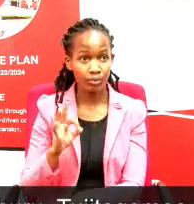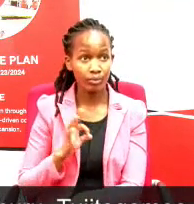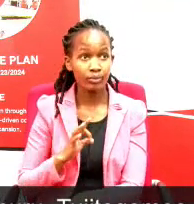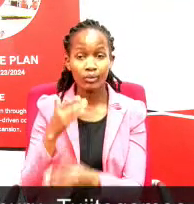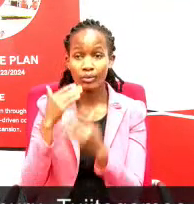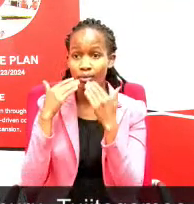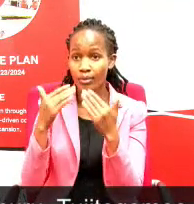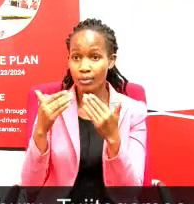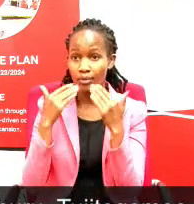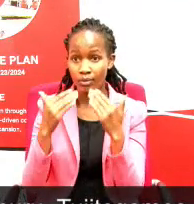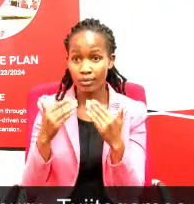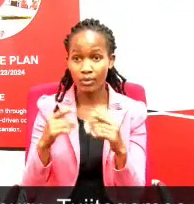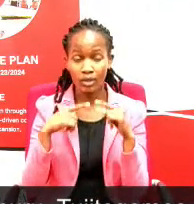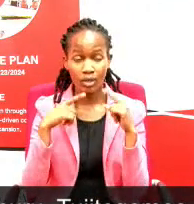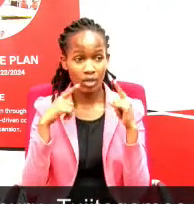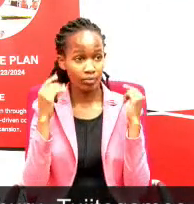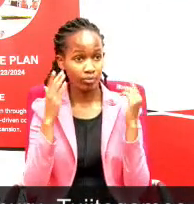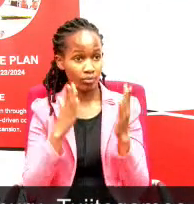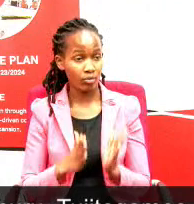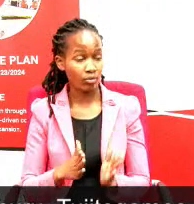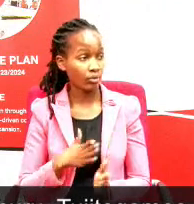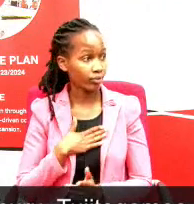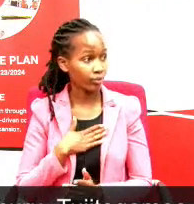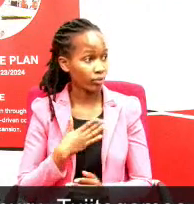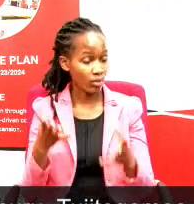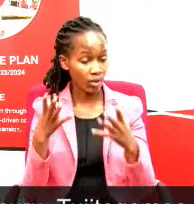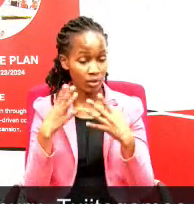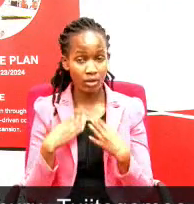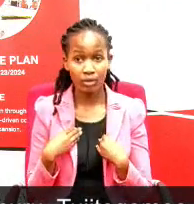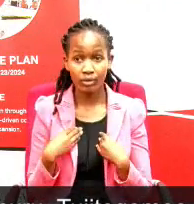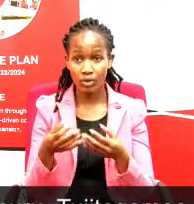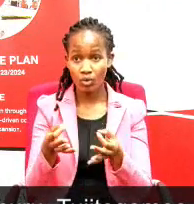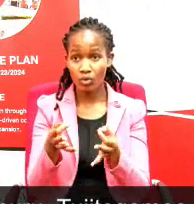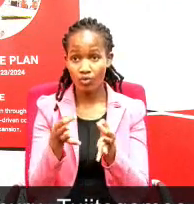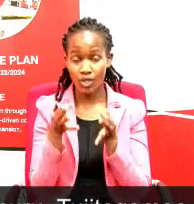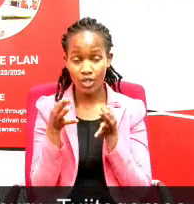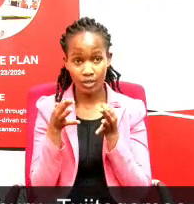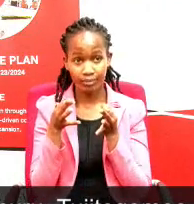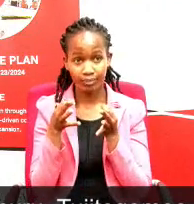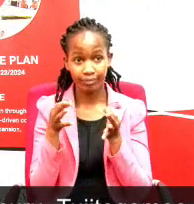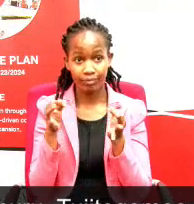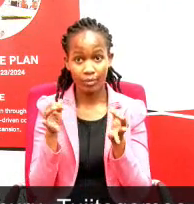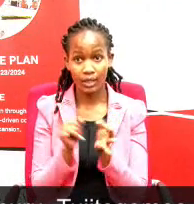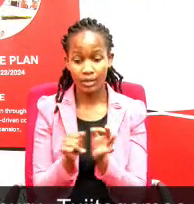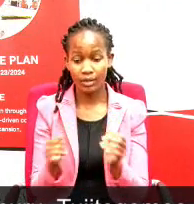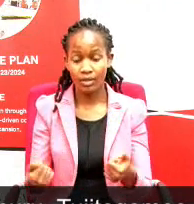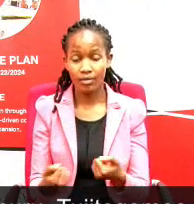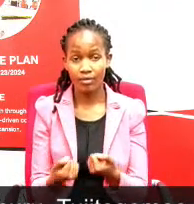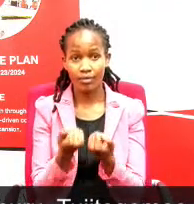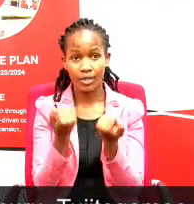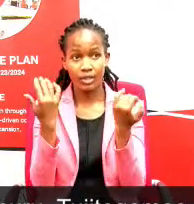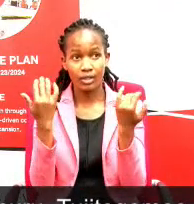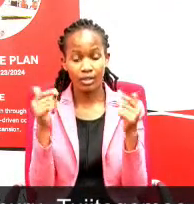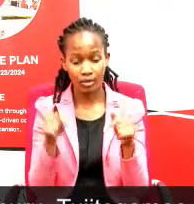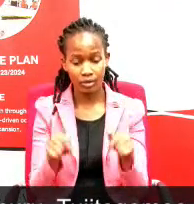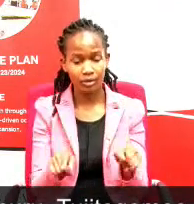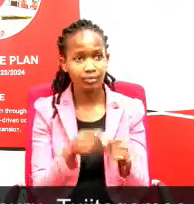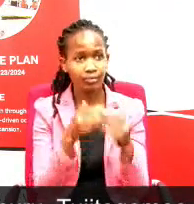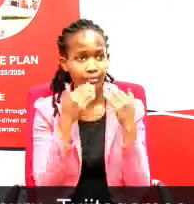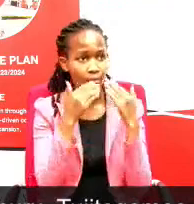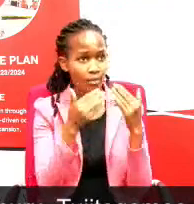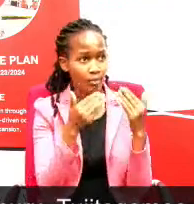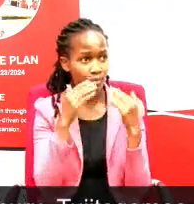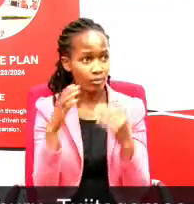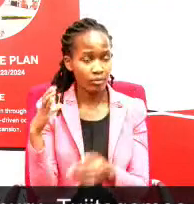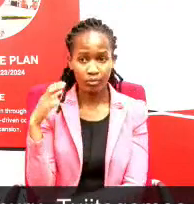I thank our chief guest for accepting to officiate this function. I also thank the